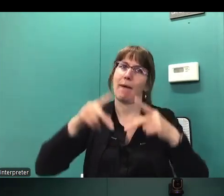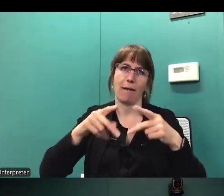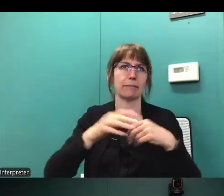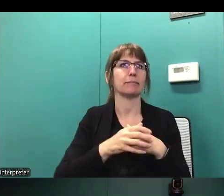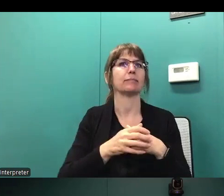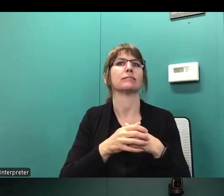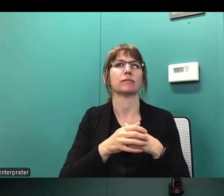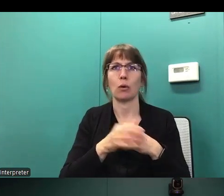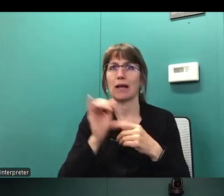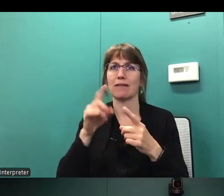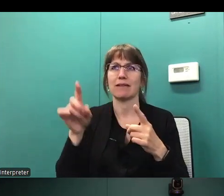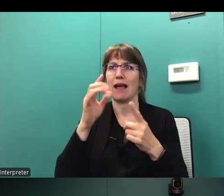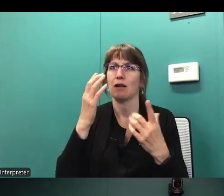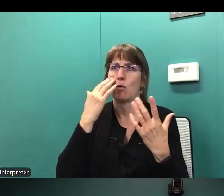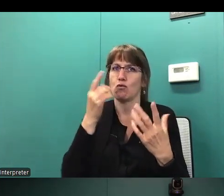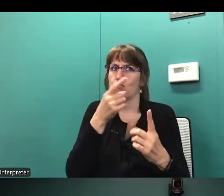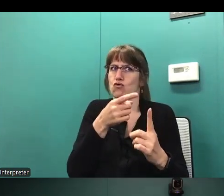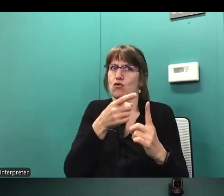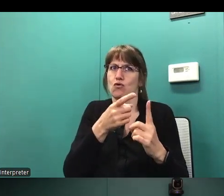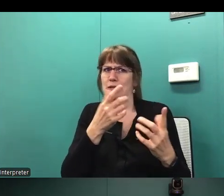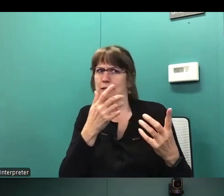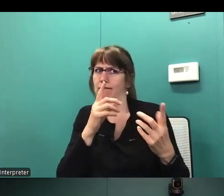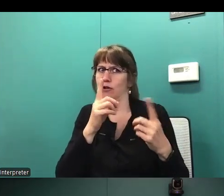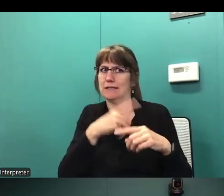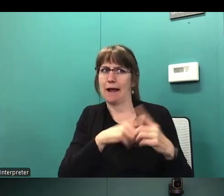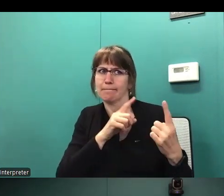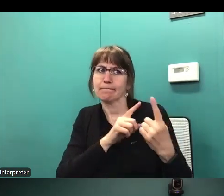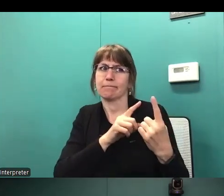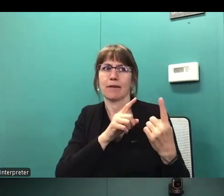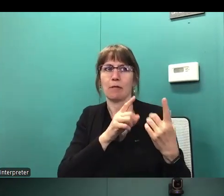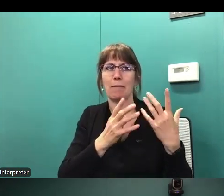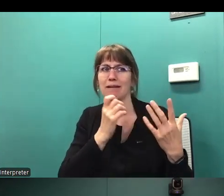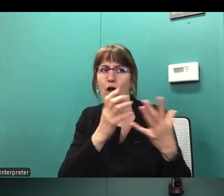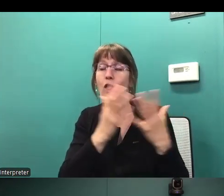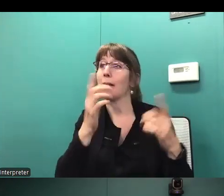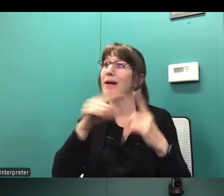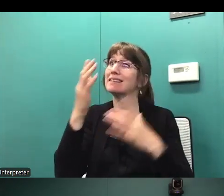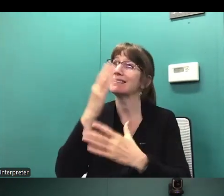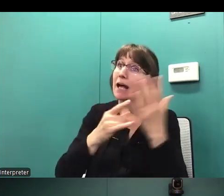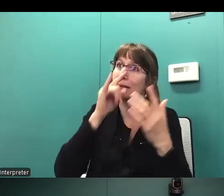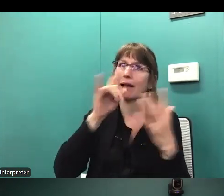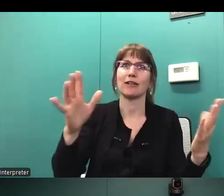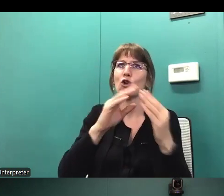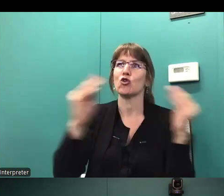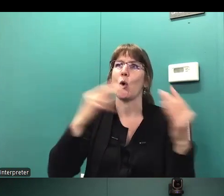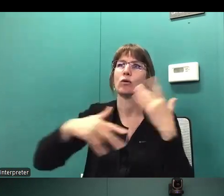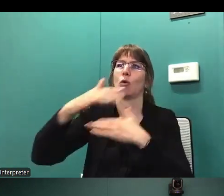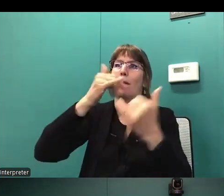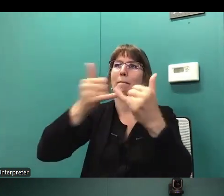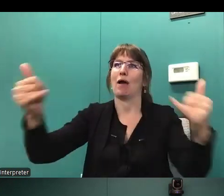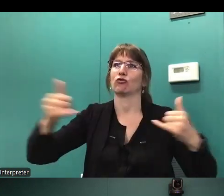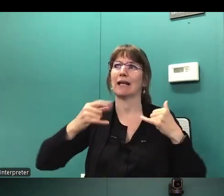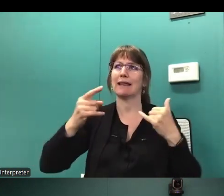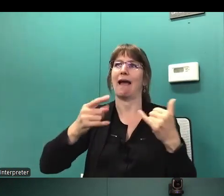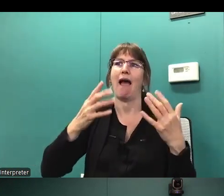sample right away and they don't know you well, probably you're not going to get a whole lot. But then some kids have no social boundaries and they tell everyone everything.